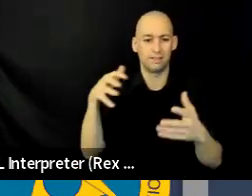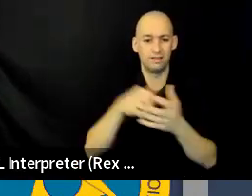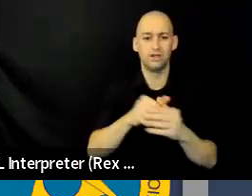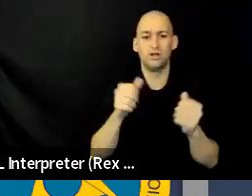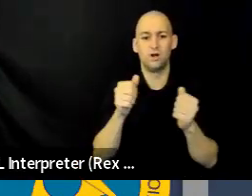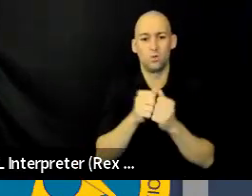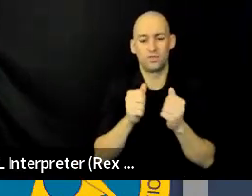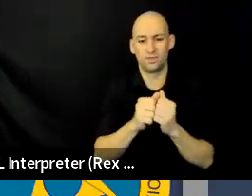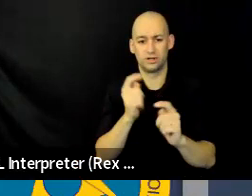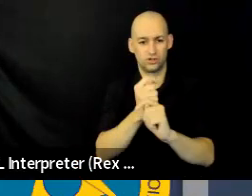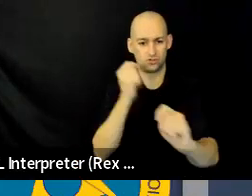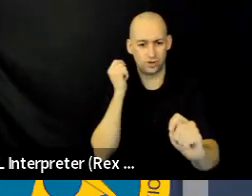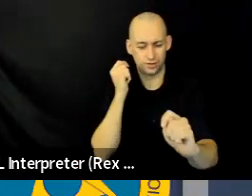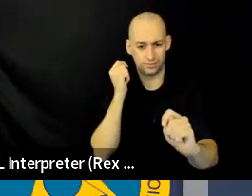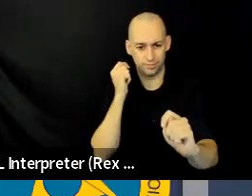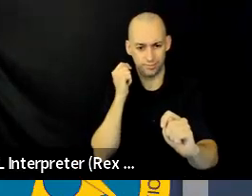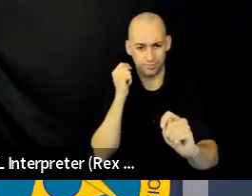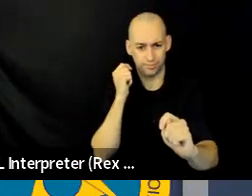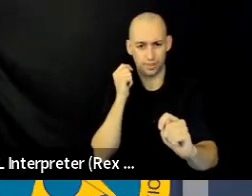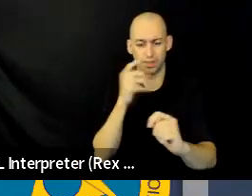truck and tractor trailer.